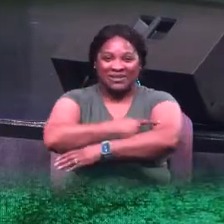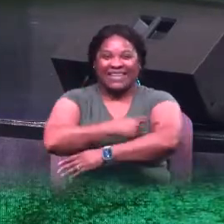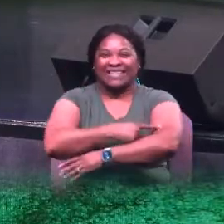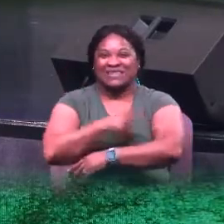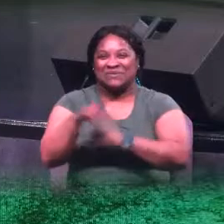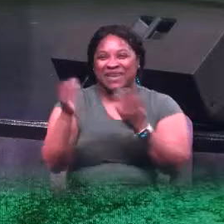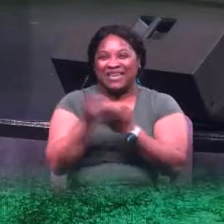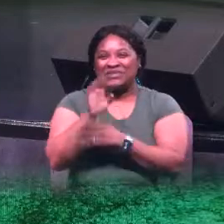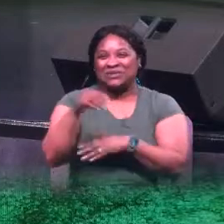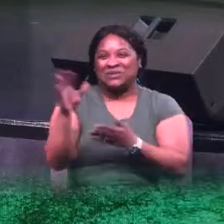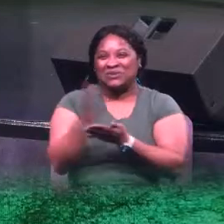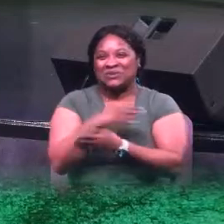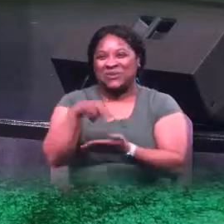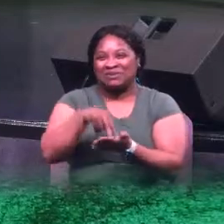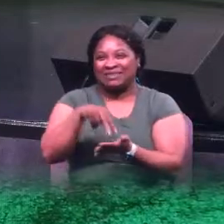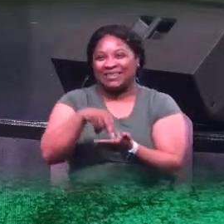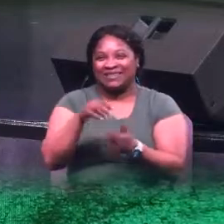stand.